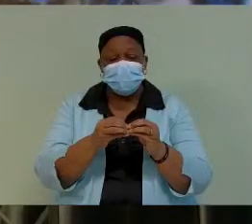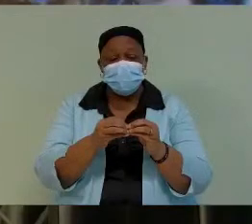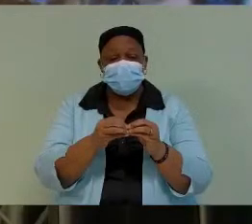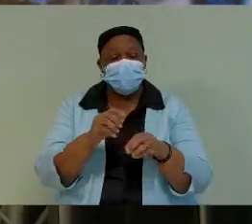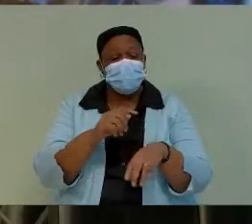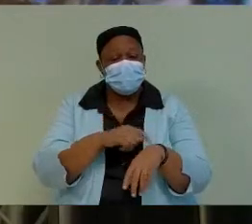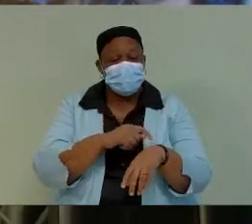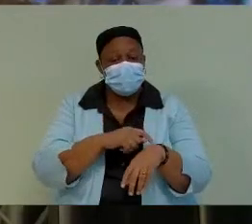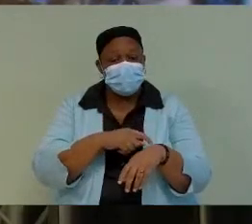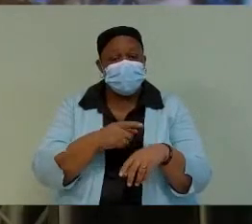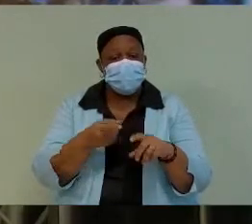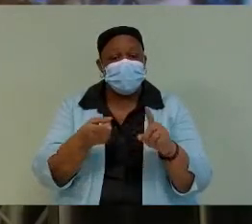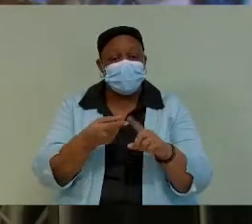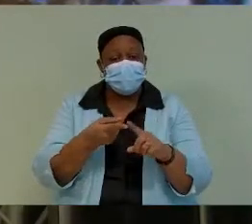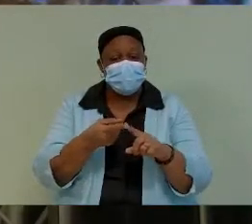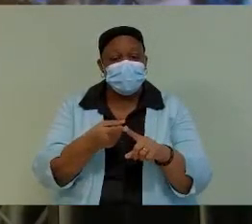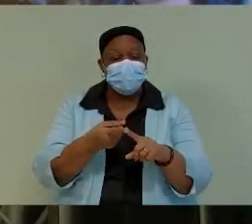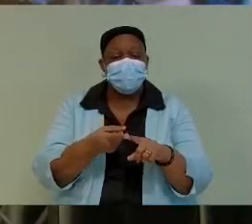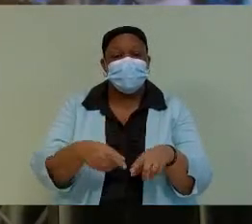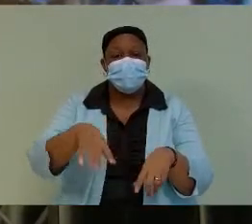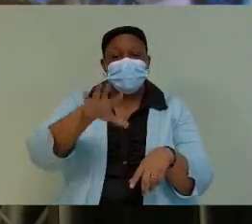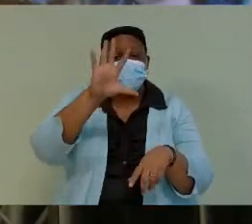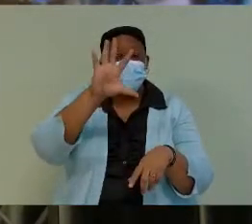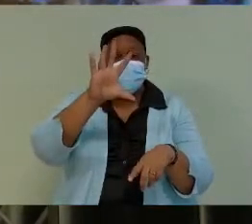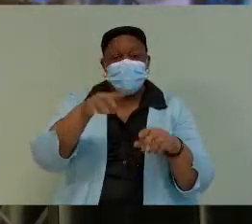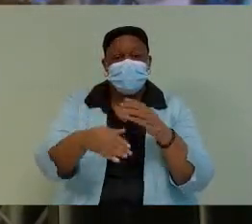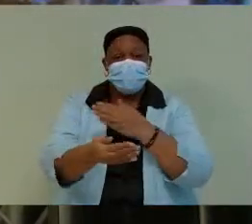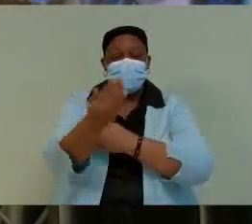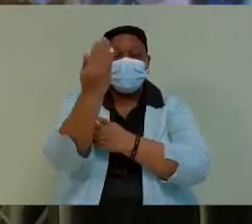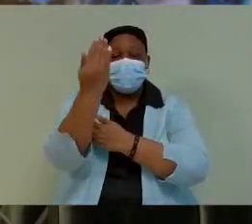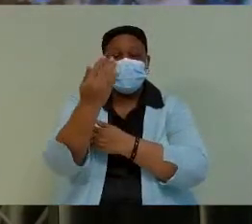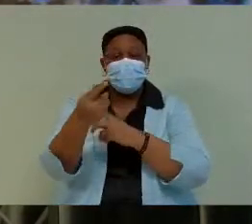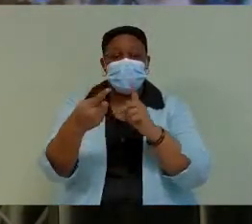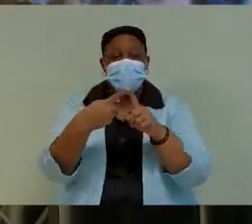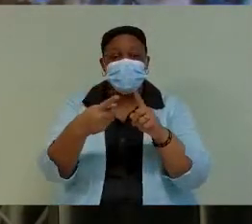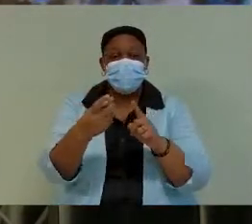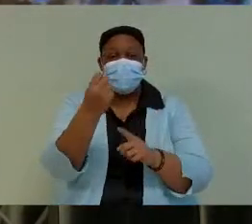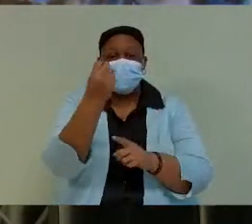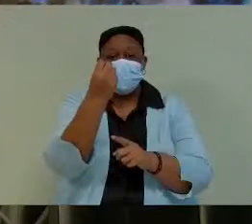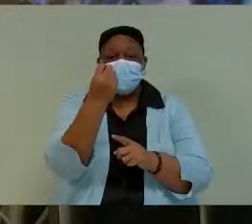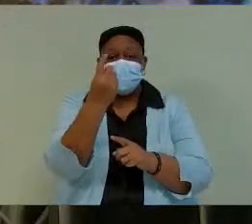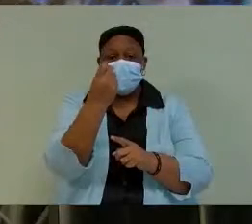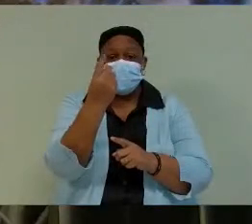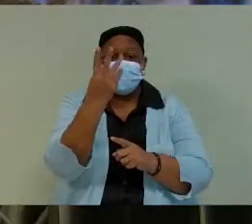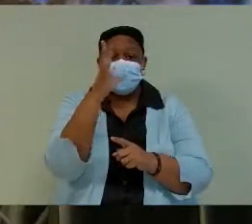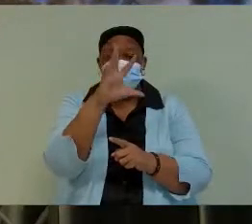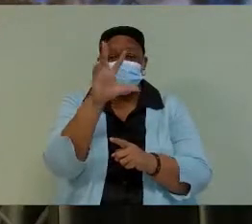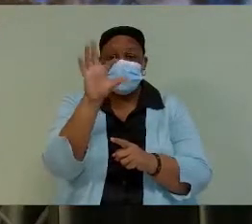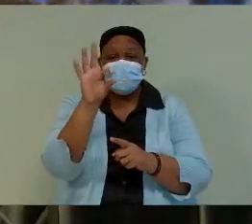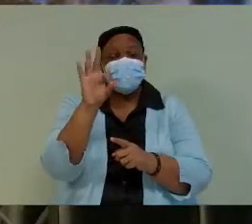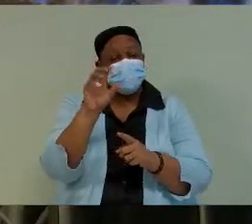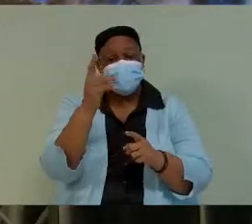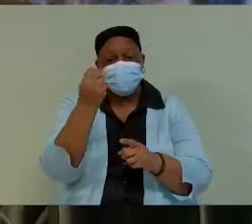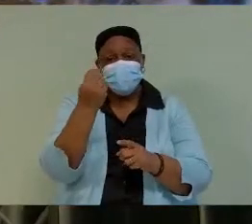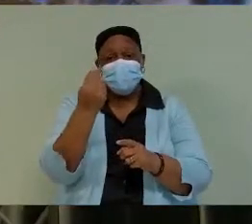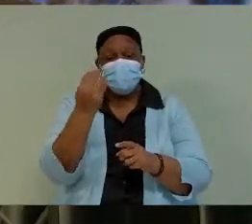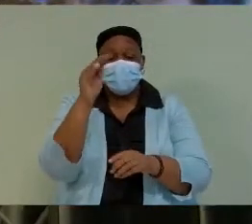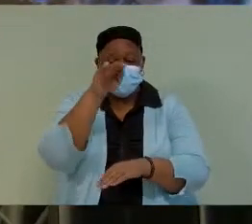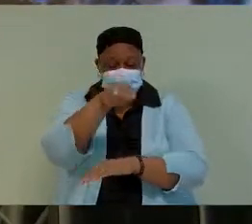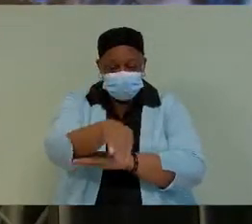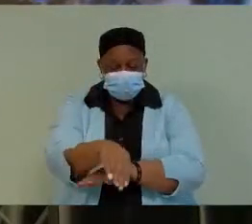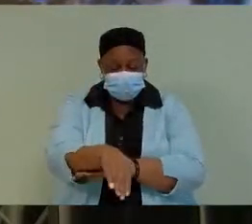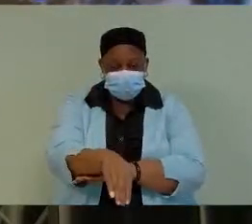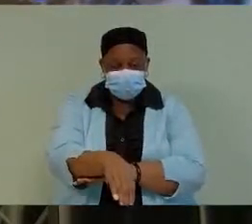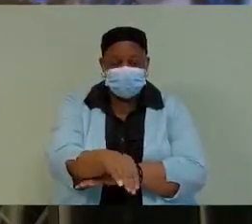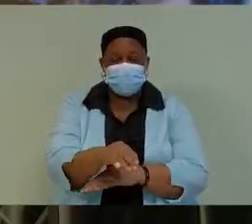These days now run from 5 a.m. to 11:59 p.m. This means the